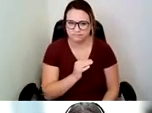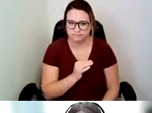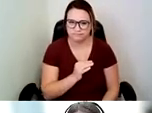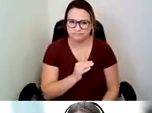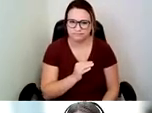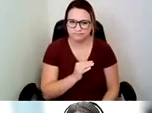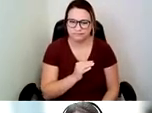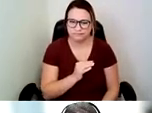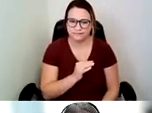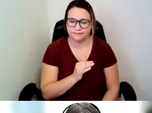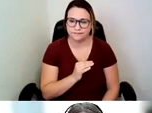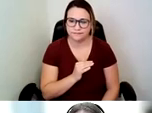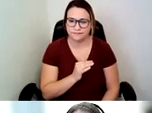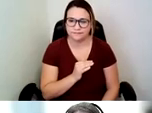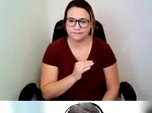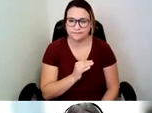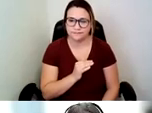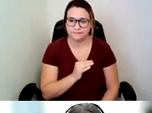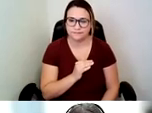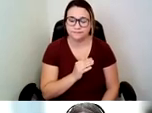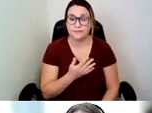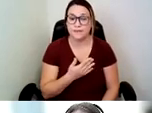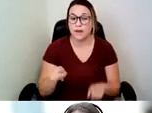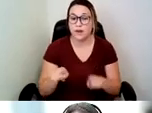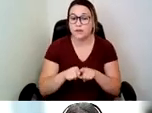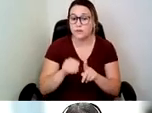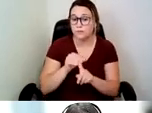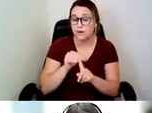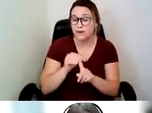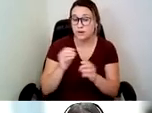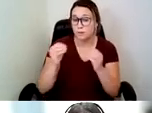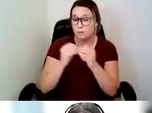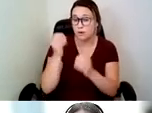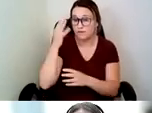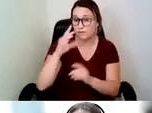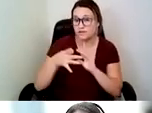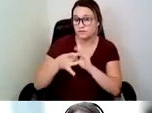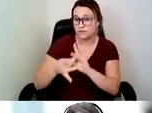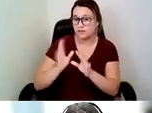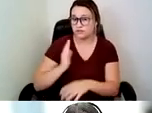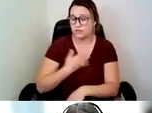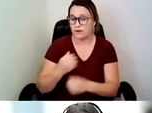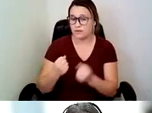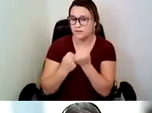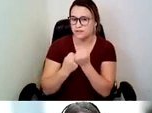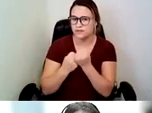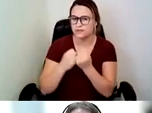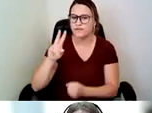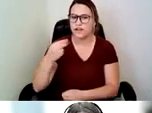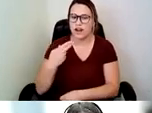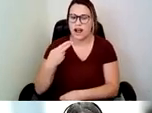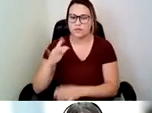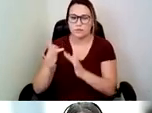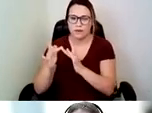Touching Hearts at Home. And just as a reminder, more information about all of our sponsors can be found on the Vera House website at